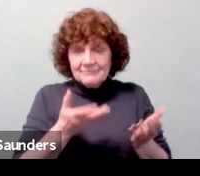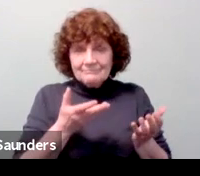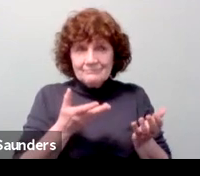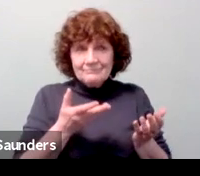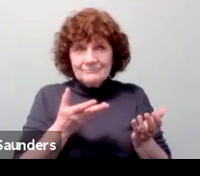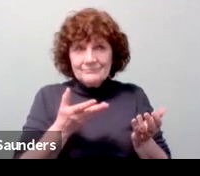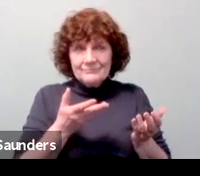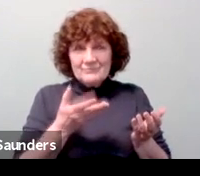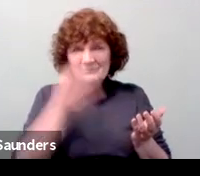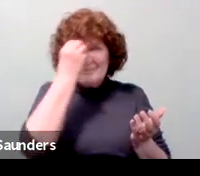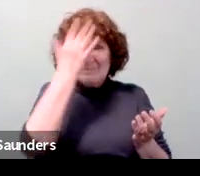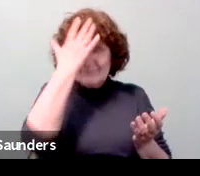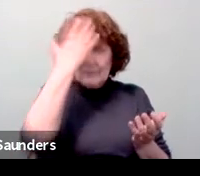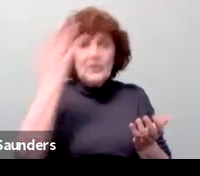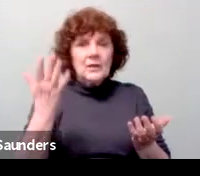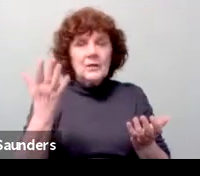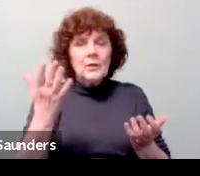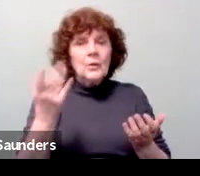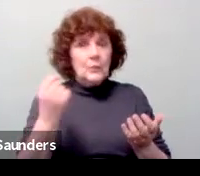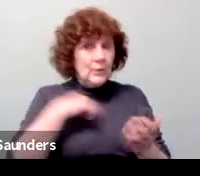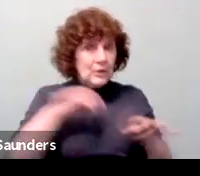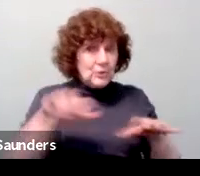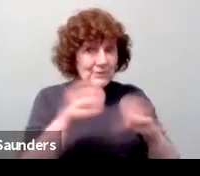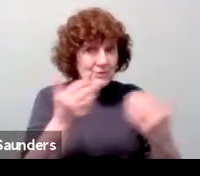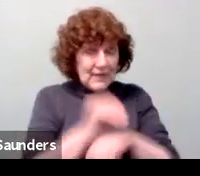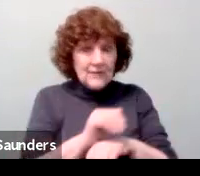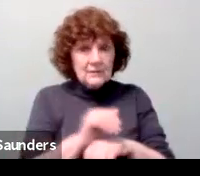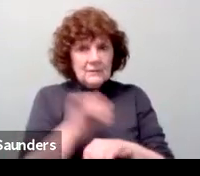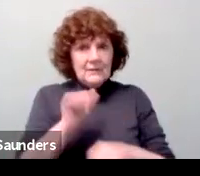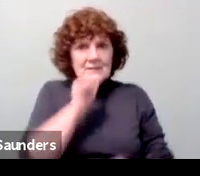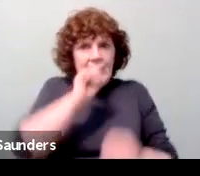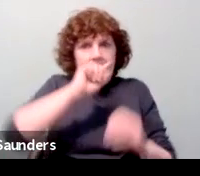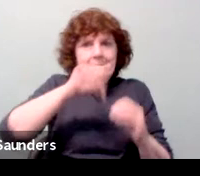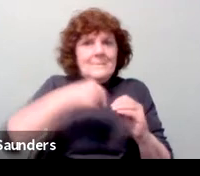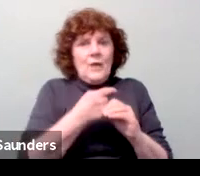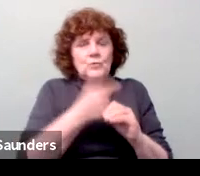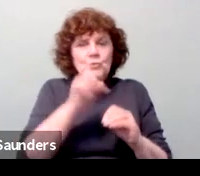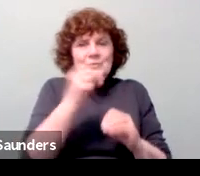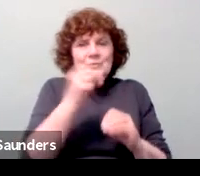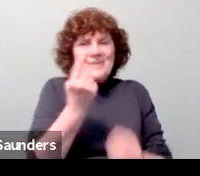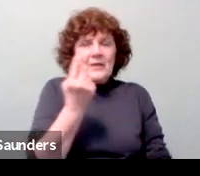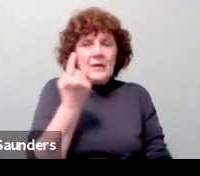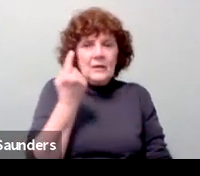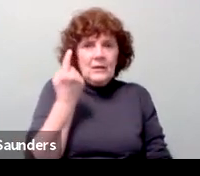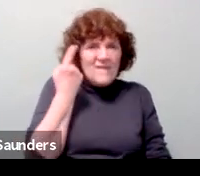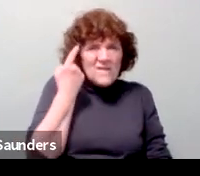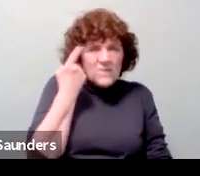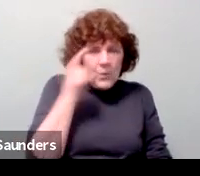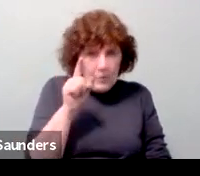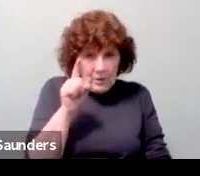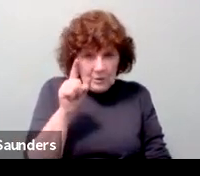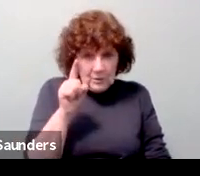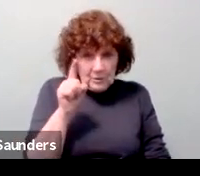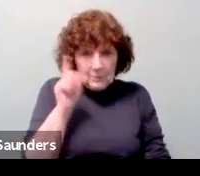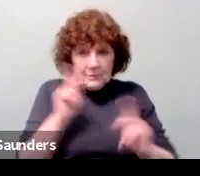what we are doing here tonight is not about doing something for